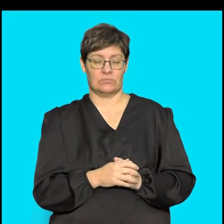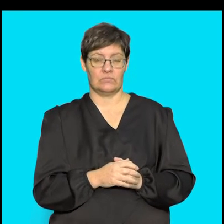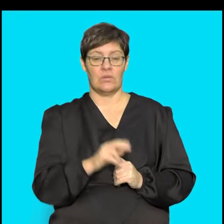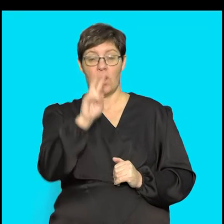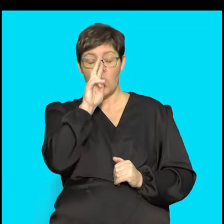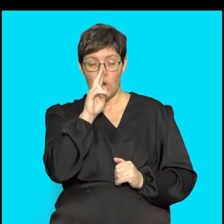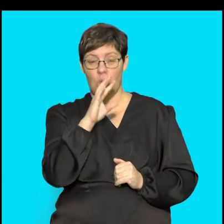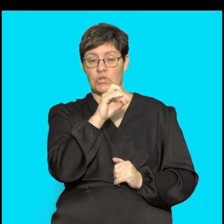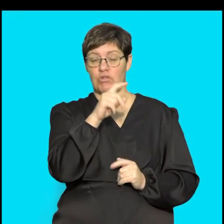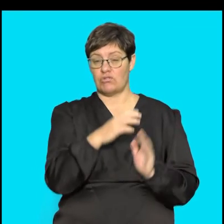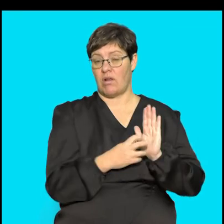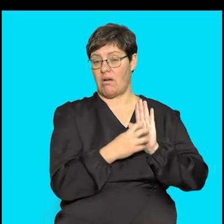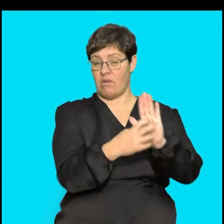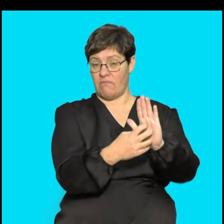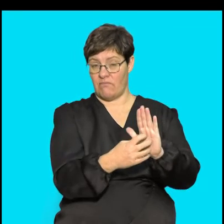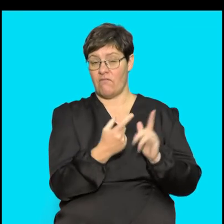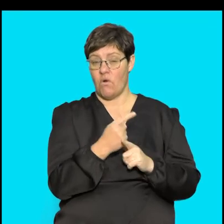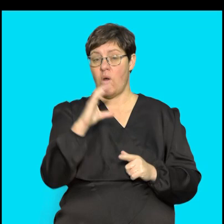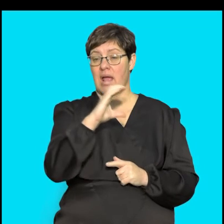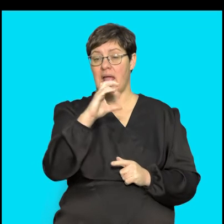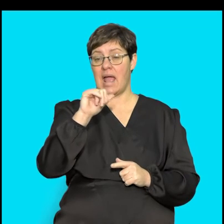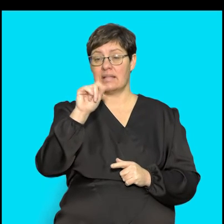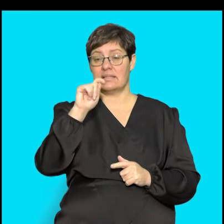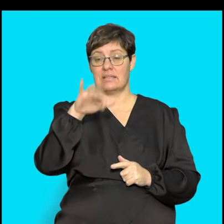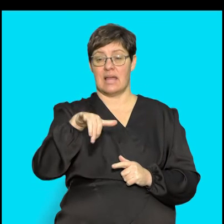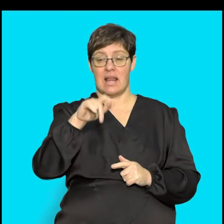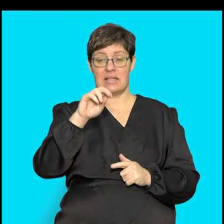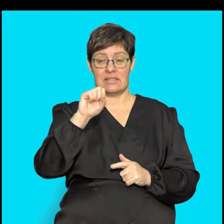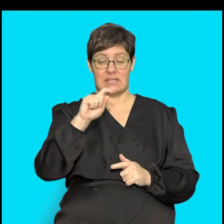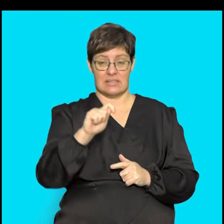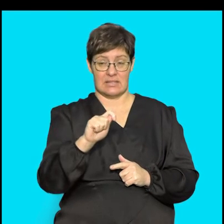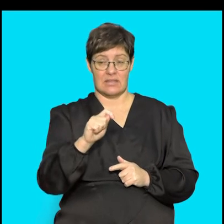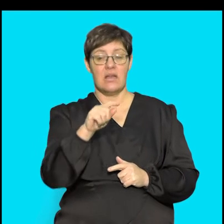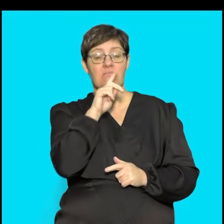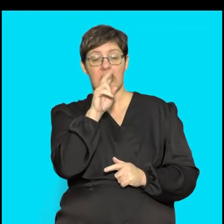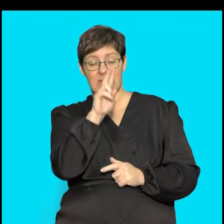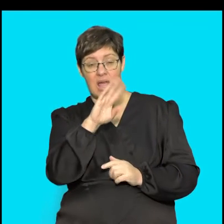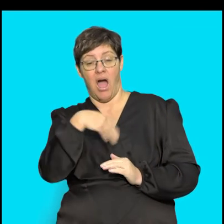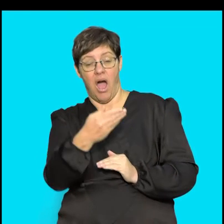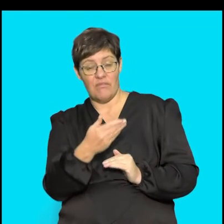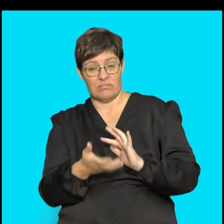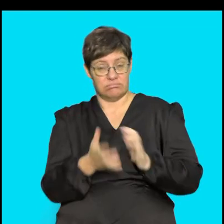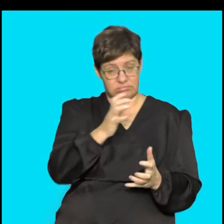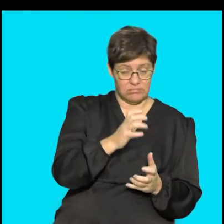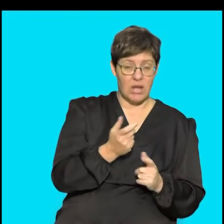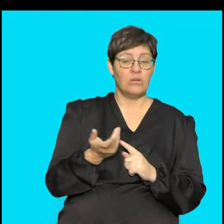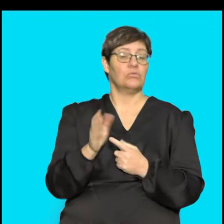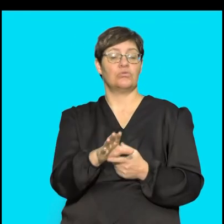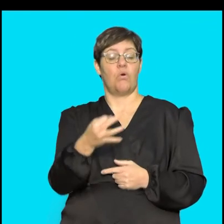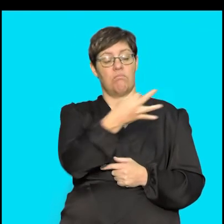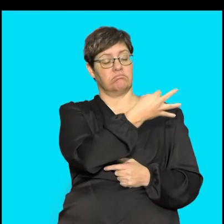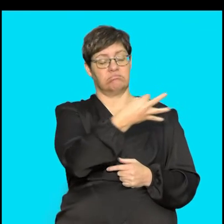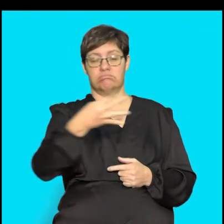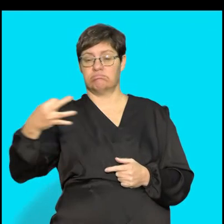When we look at your concentration graph for a catalyst, you can see after disturbance, your concentration graph actually